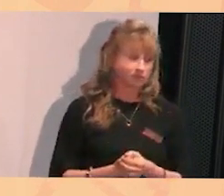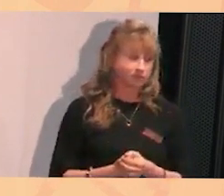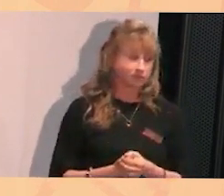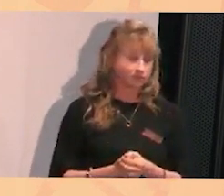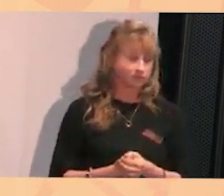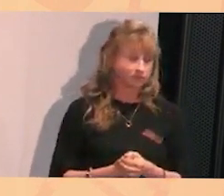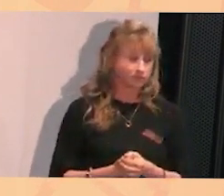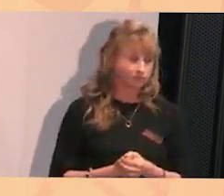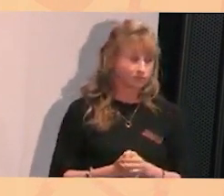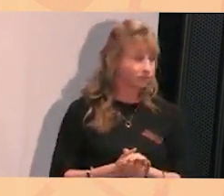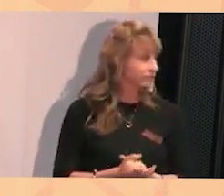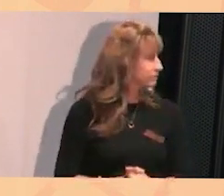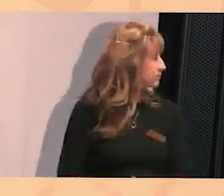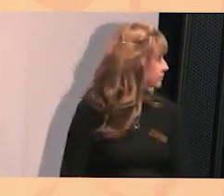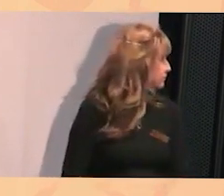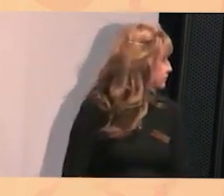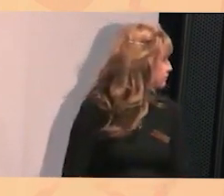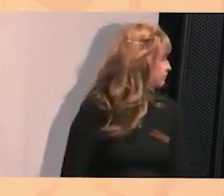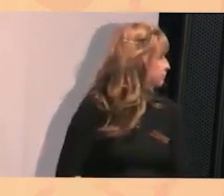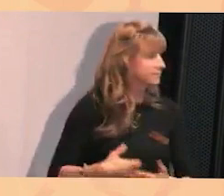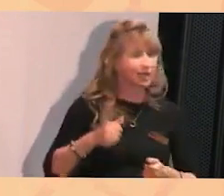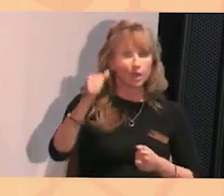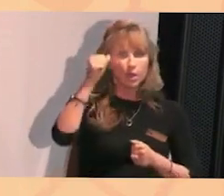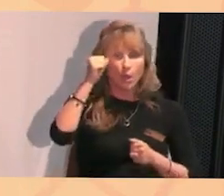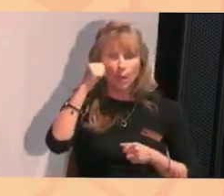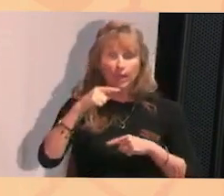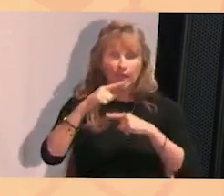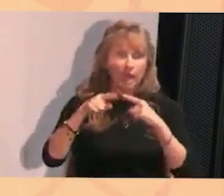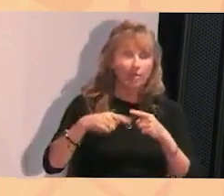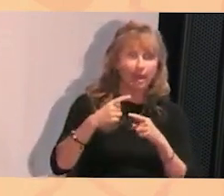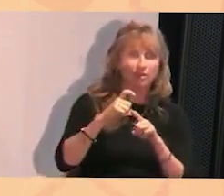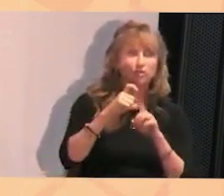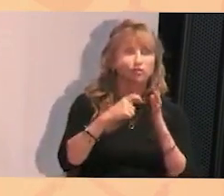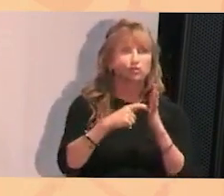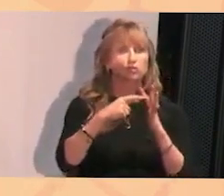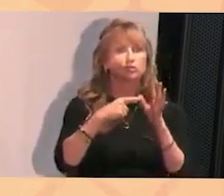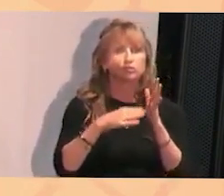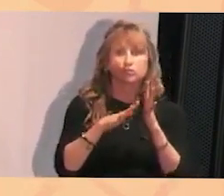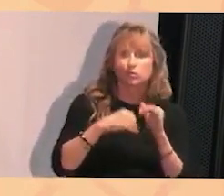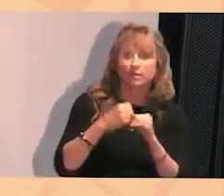Knowing which way our dreaming came and which part is ours,